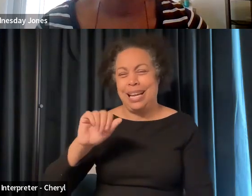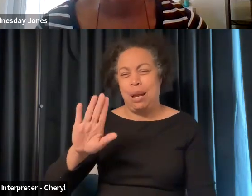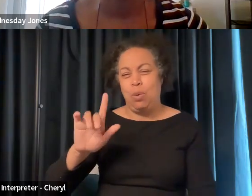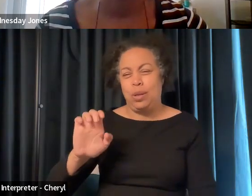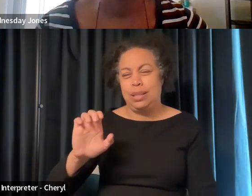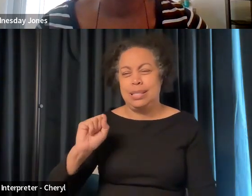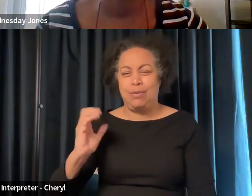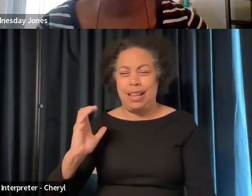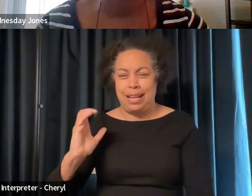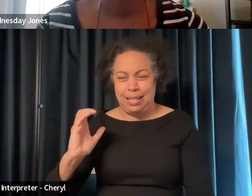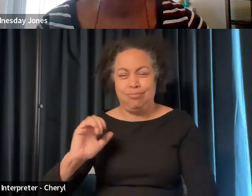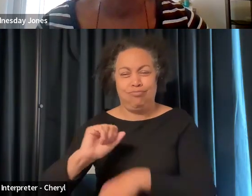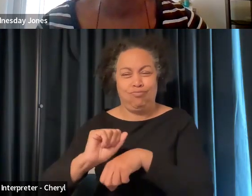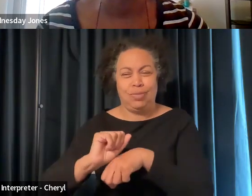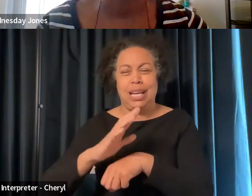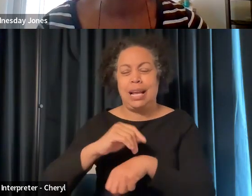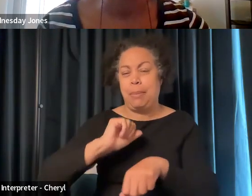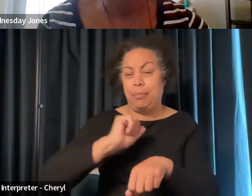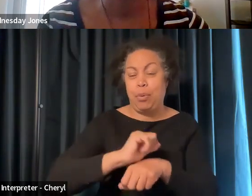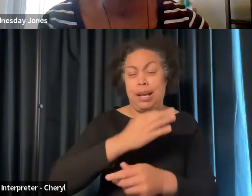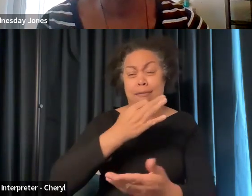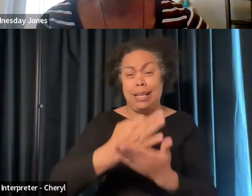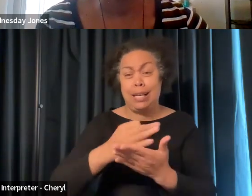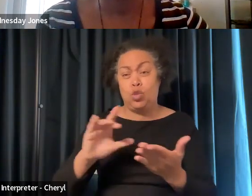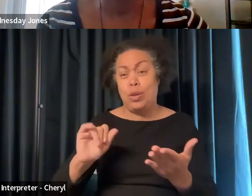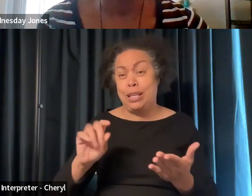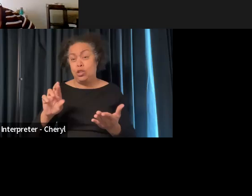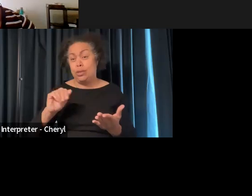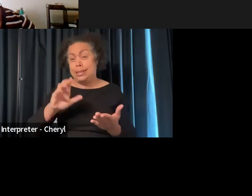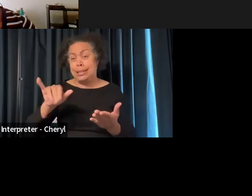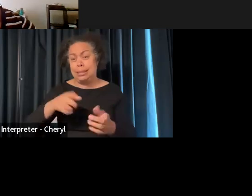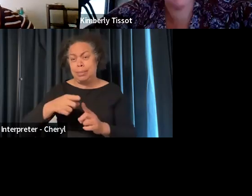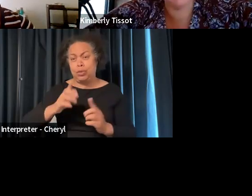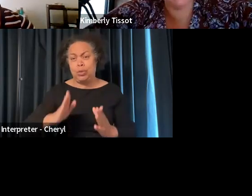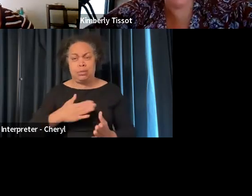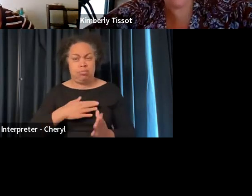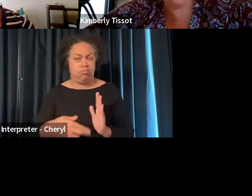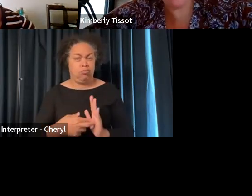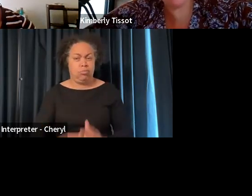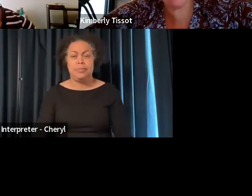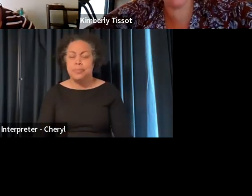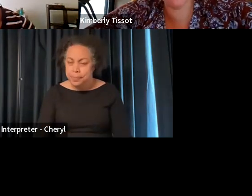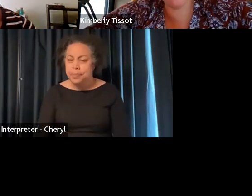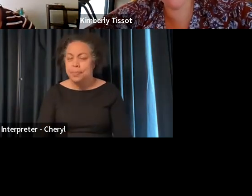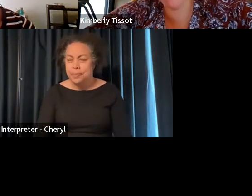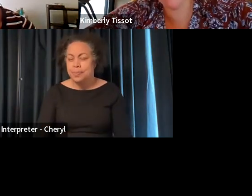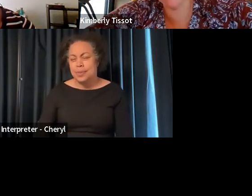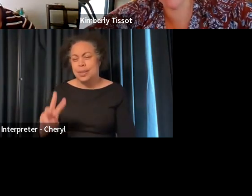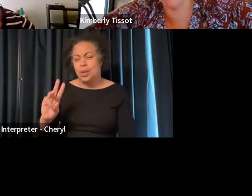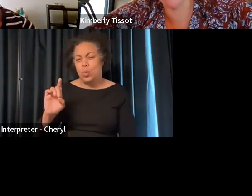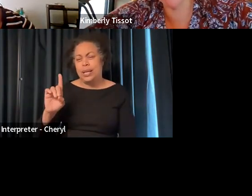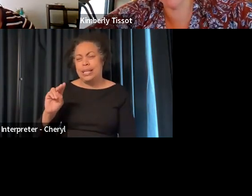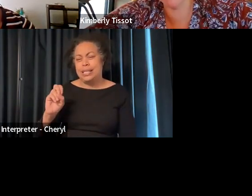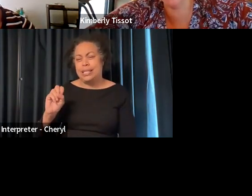Carolina, and I'm an employment and financial literacy specialist. Great. And Wednesday started off